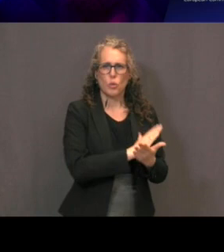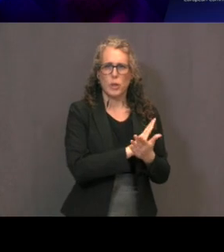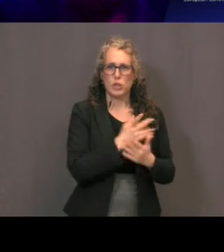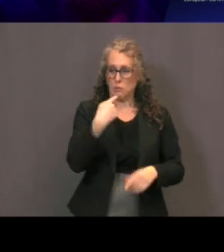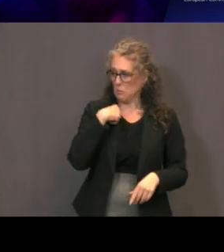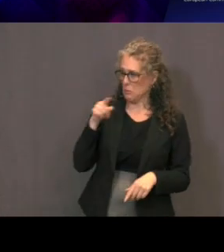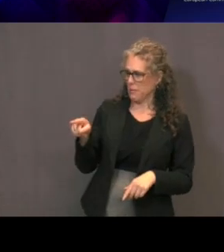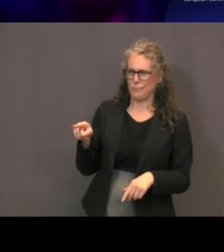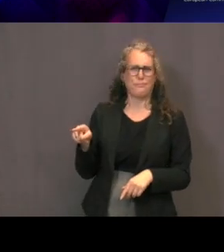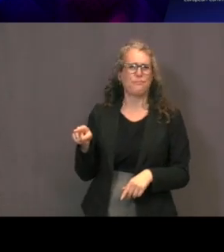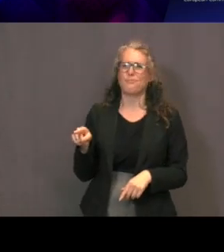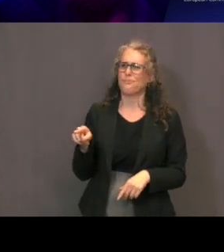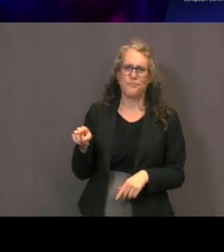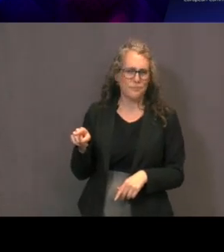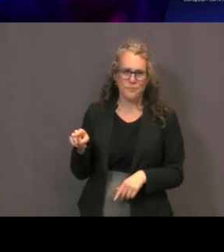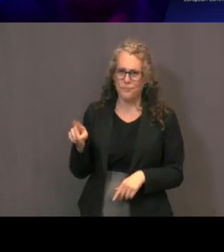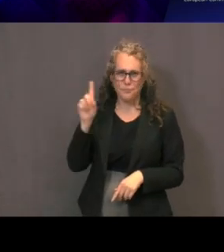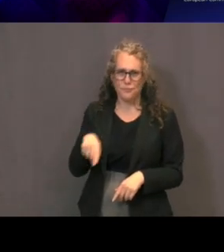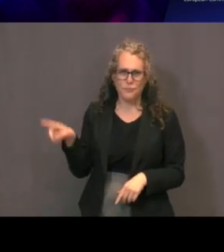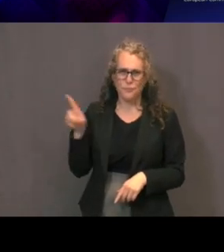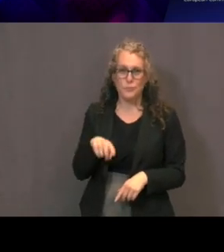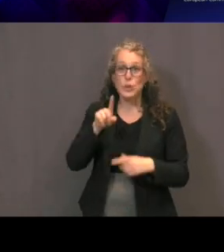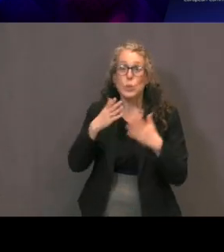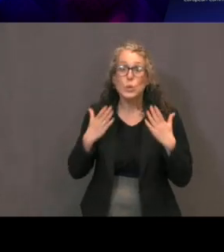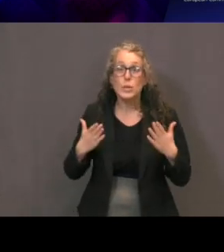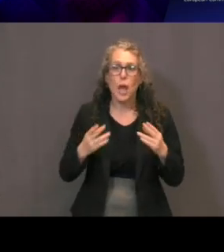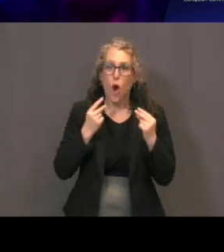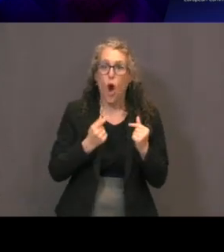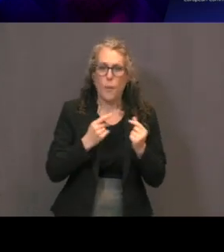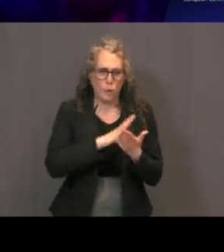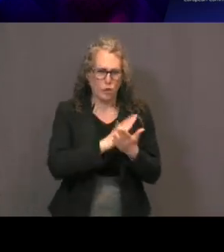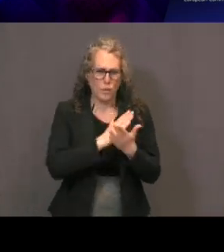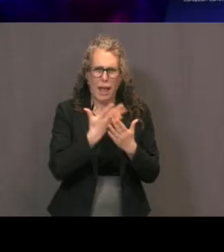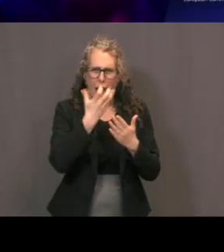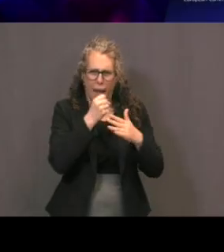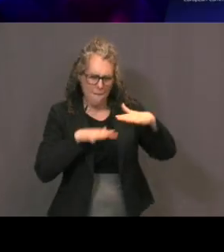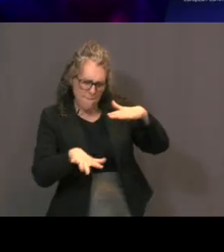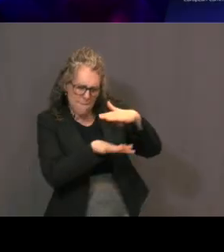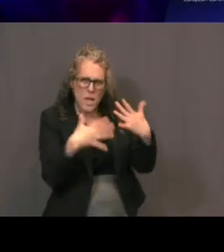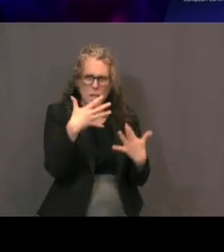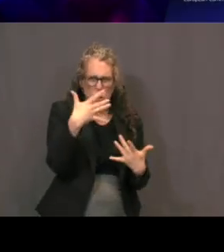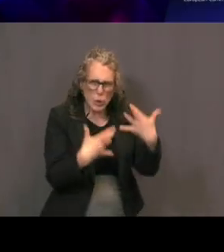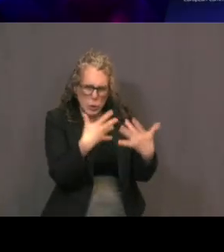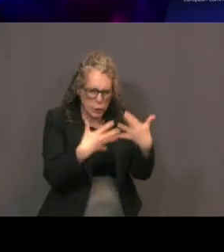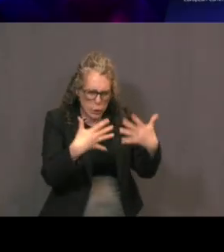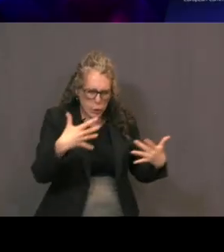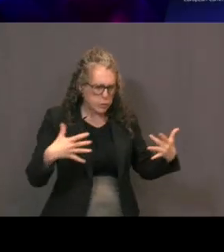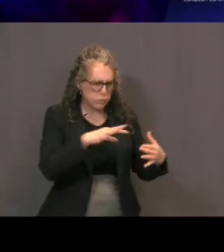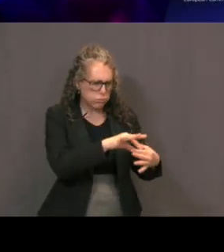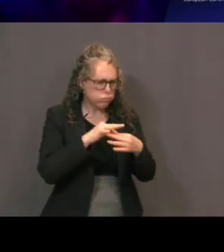that. Today's automatic translators are based on algorithmic methods from the previous